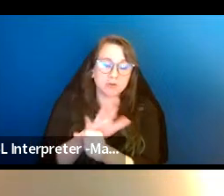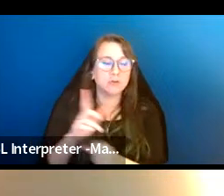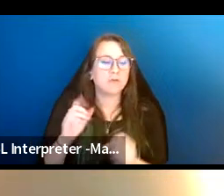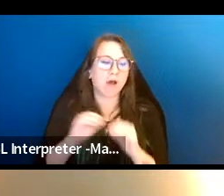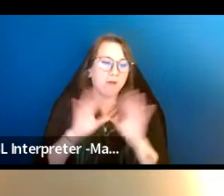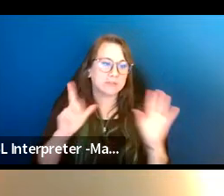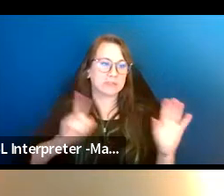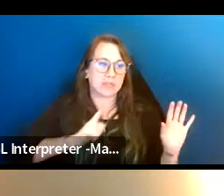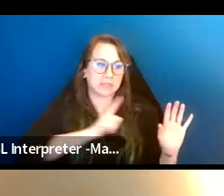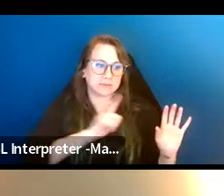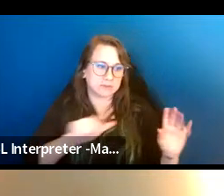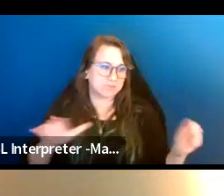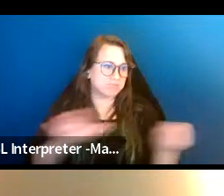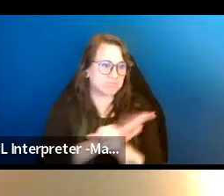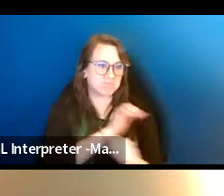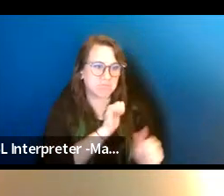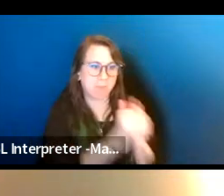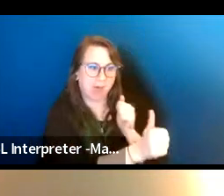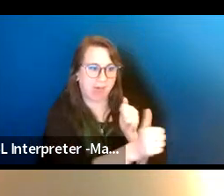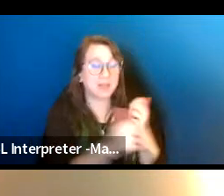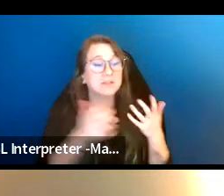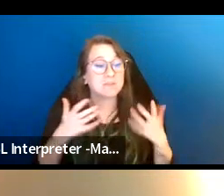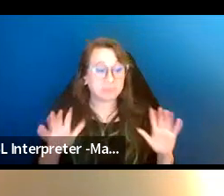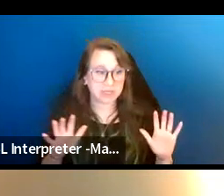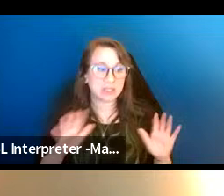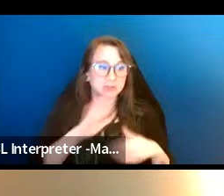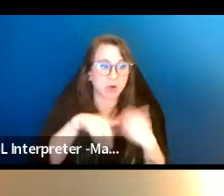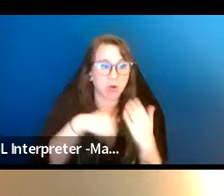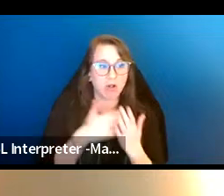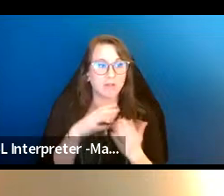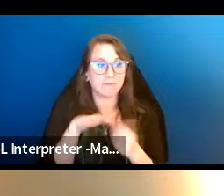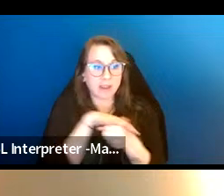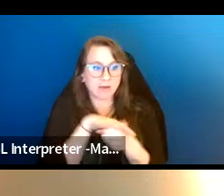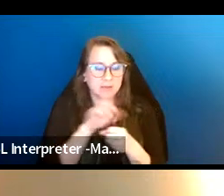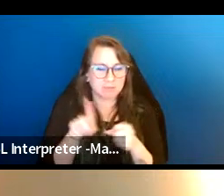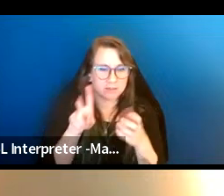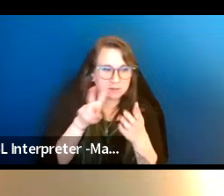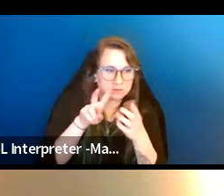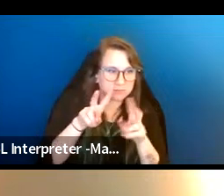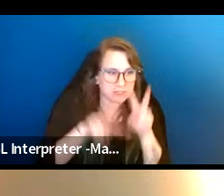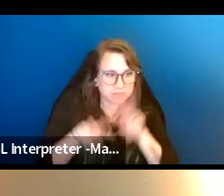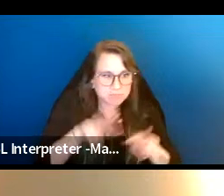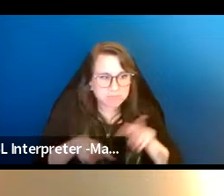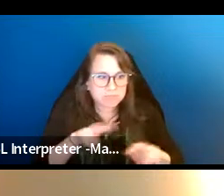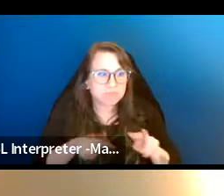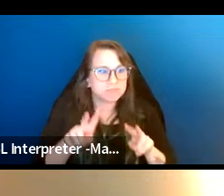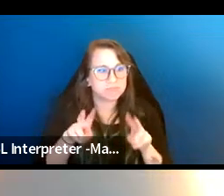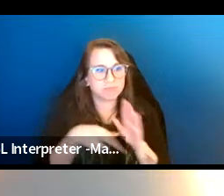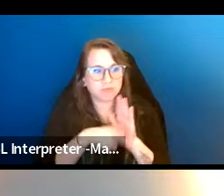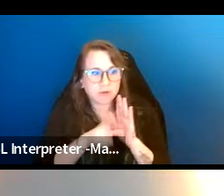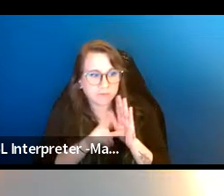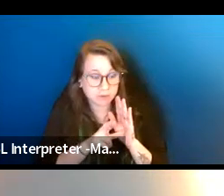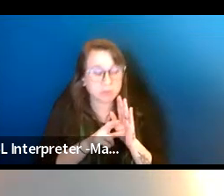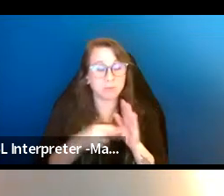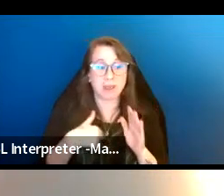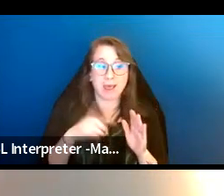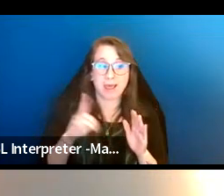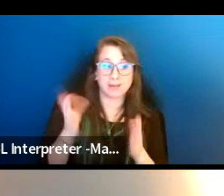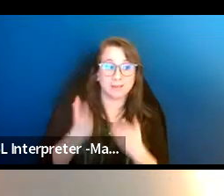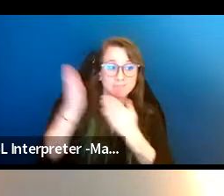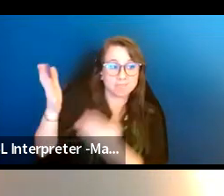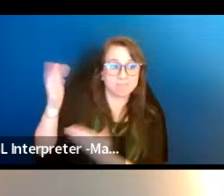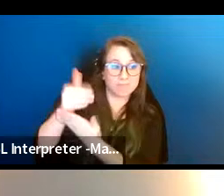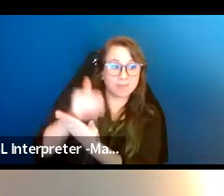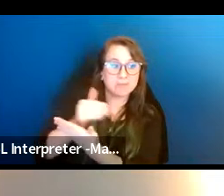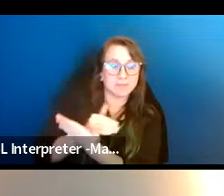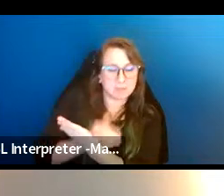be fully passed, and then once that does, all the areas have to be reviewed, but I did put them up for consideration, and I'll be following along